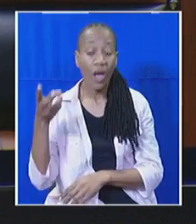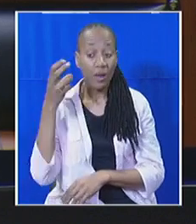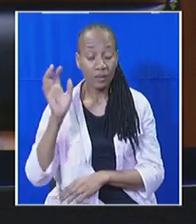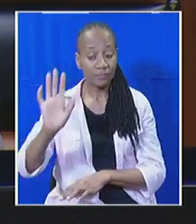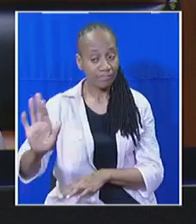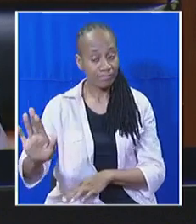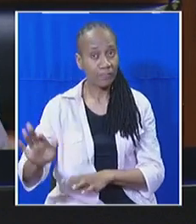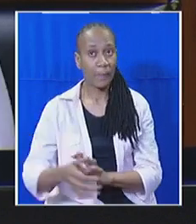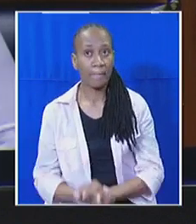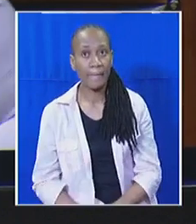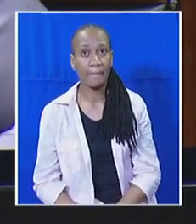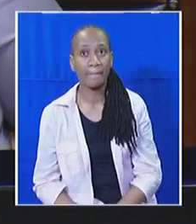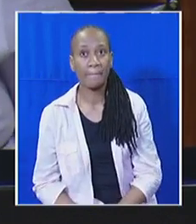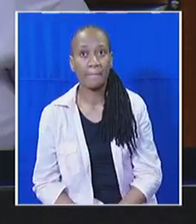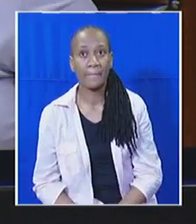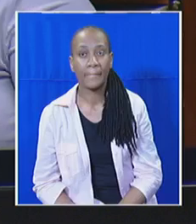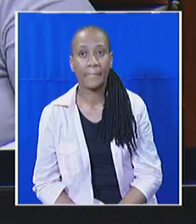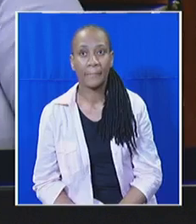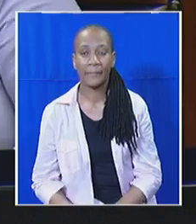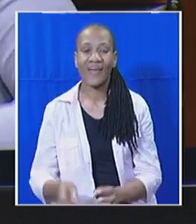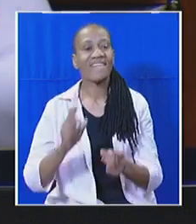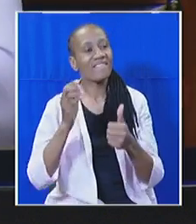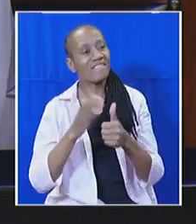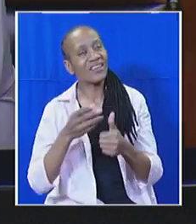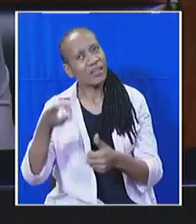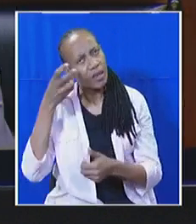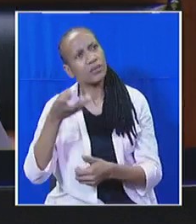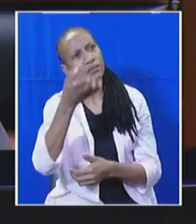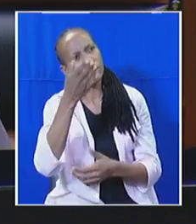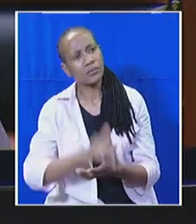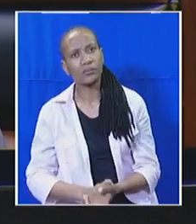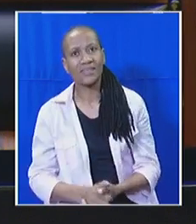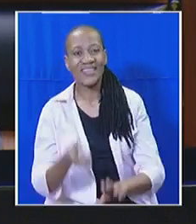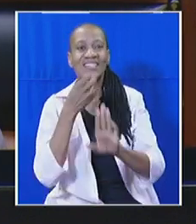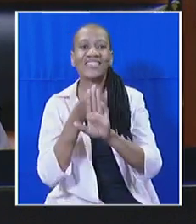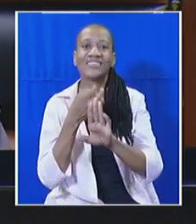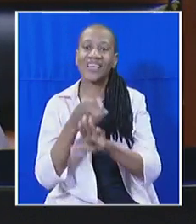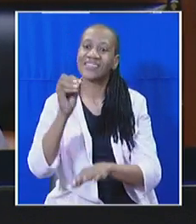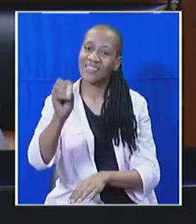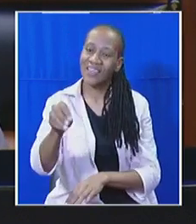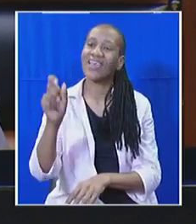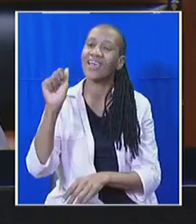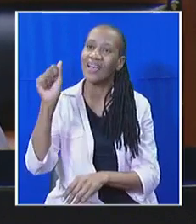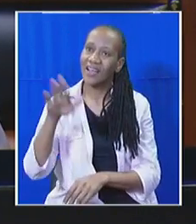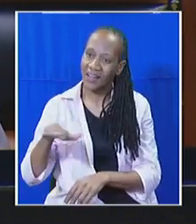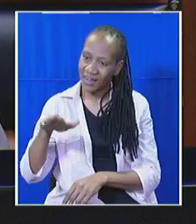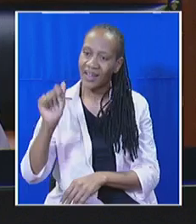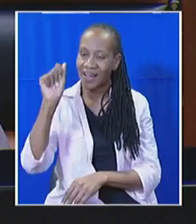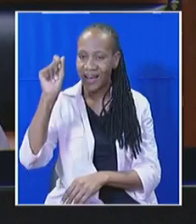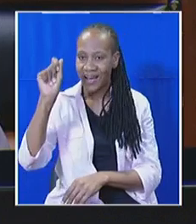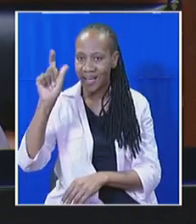Later. You must listen first. There are shacks in Alexander which are built by